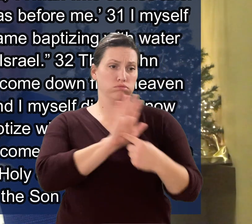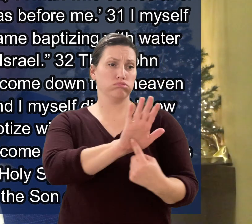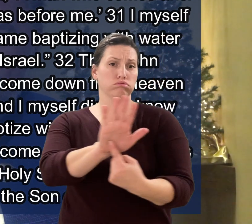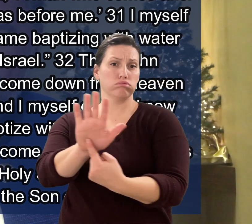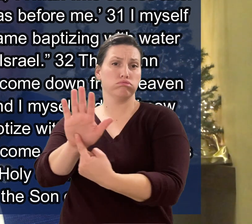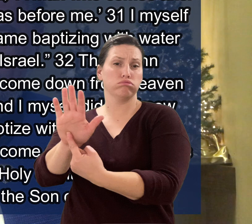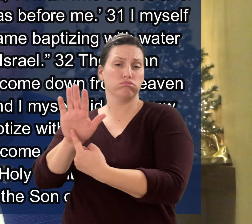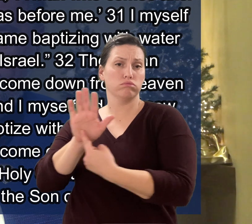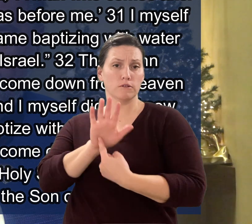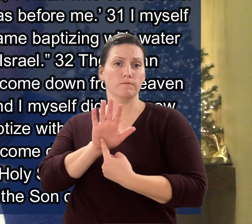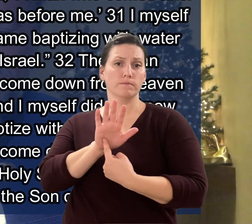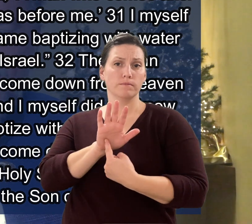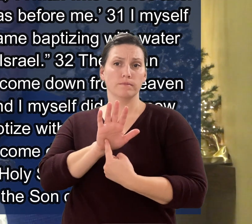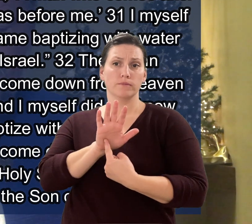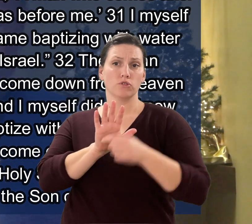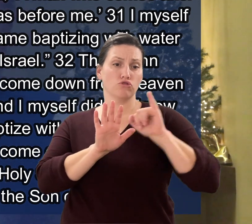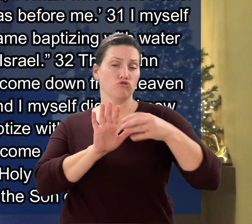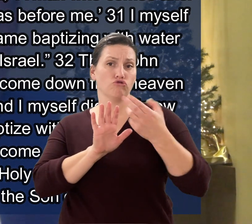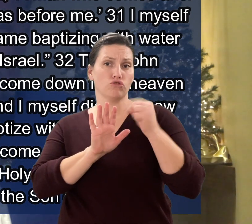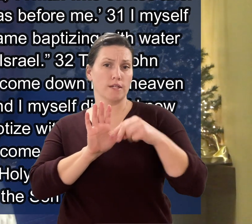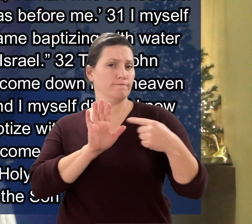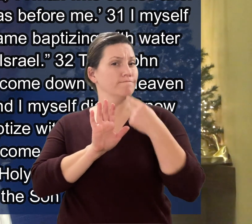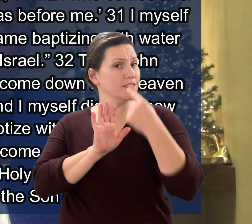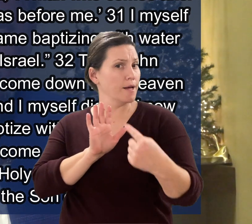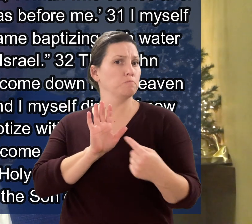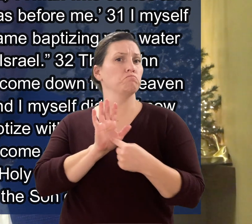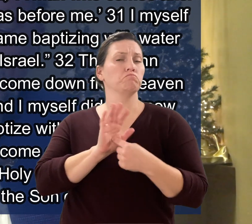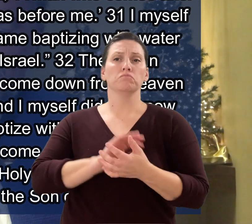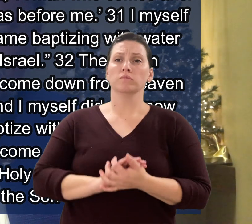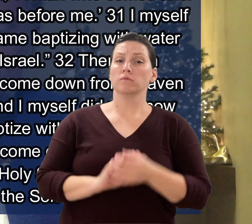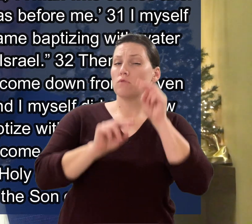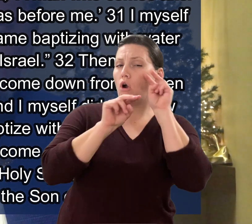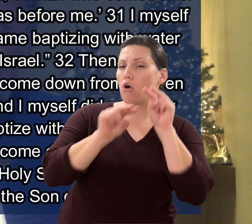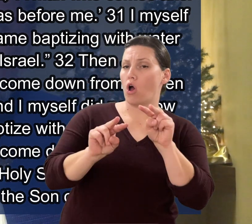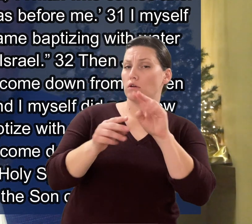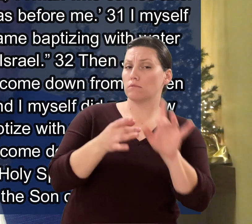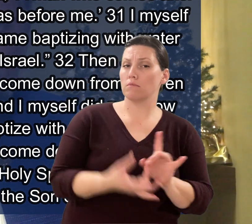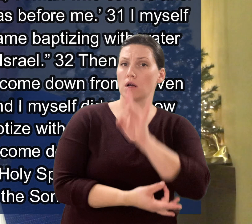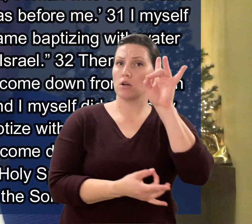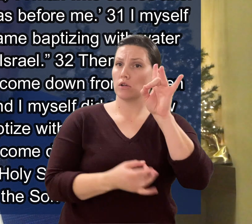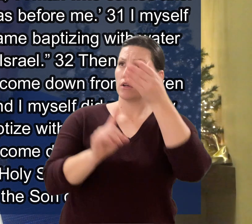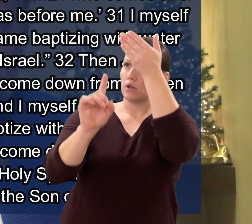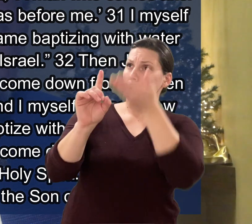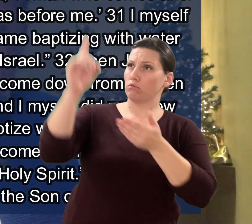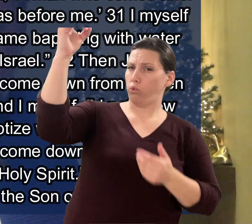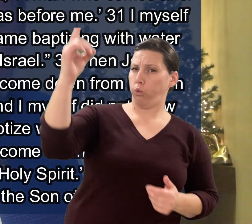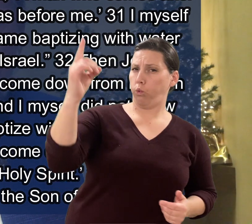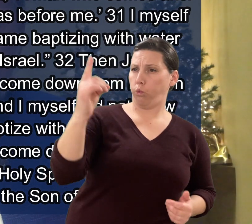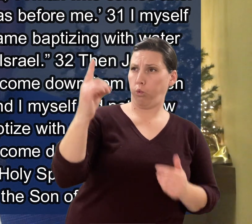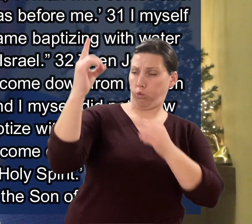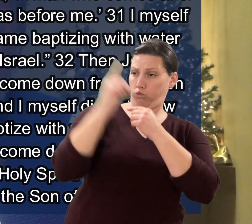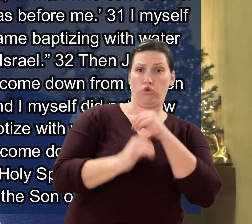revealed to Israel." Then John gave this testimony, "I saw the Spirit come down from heaven as a